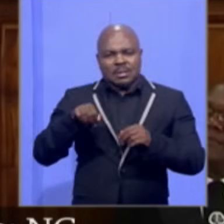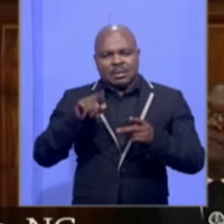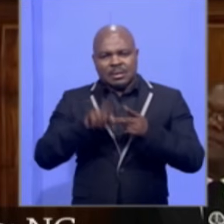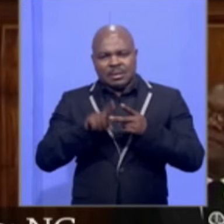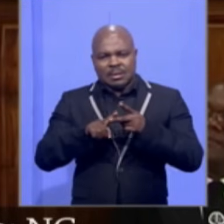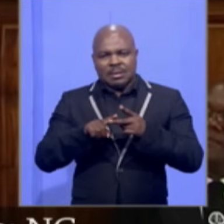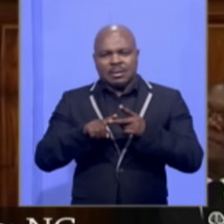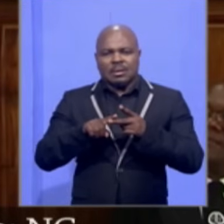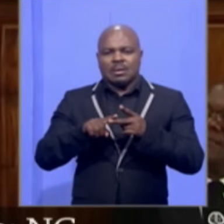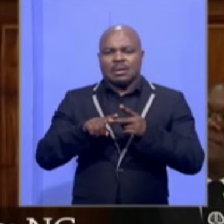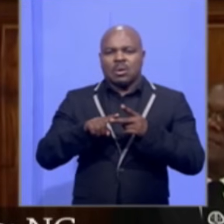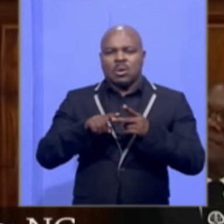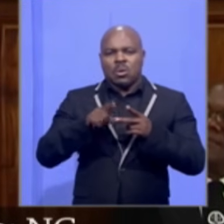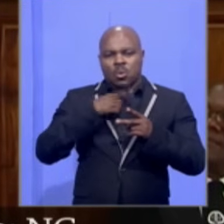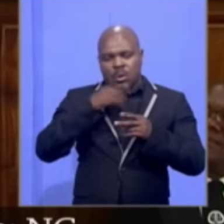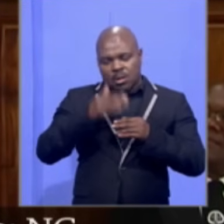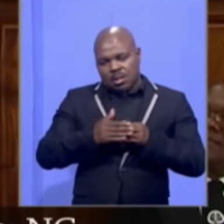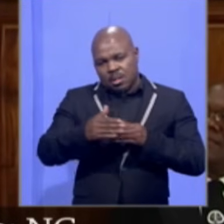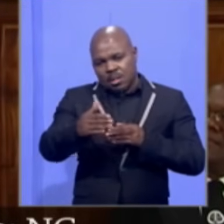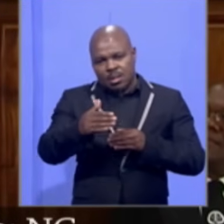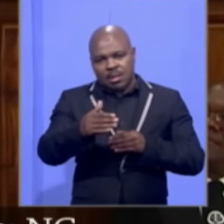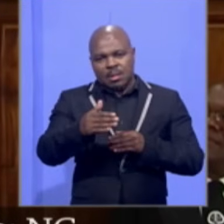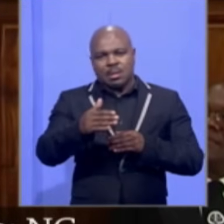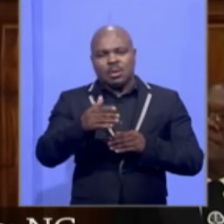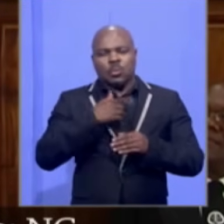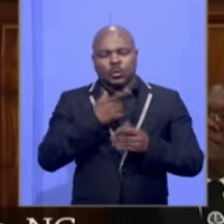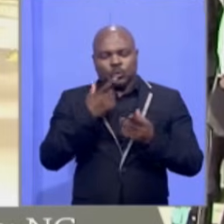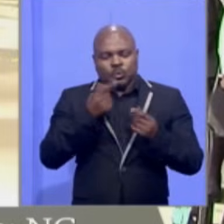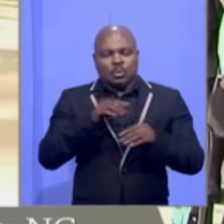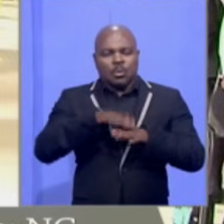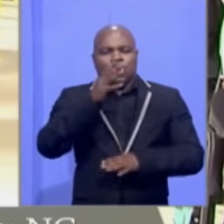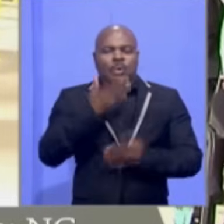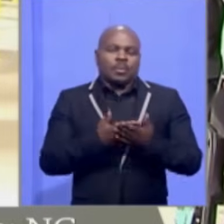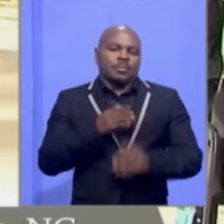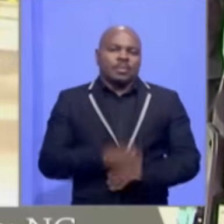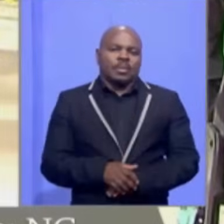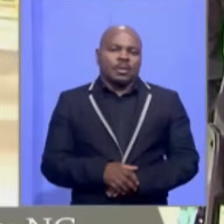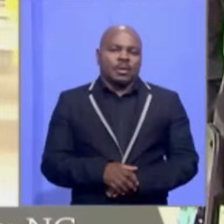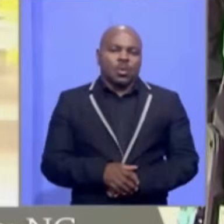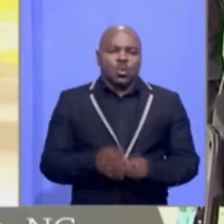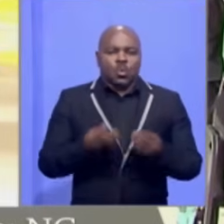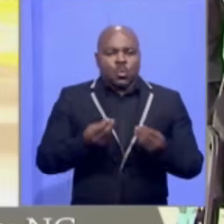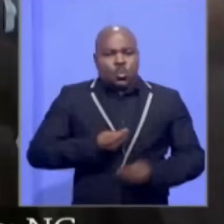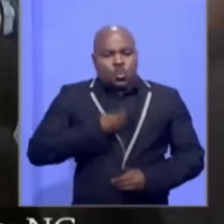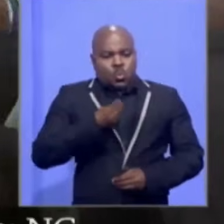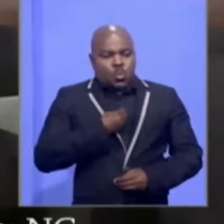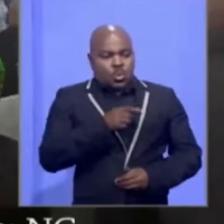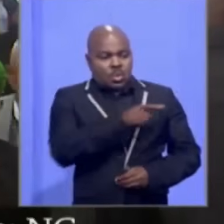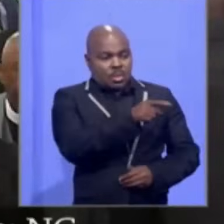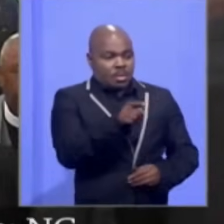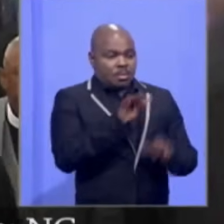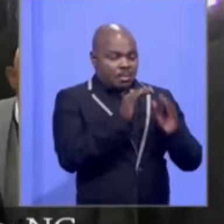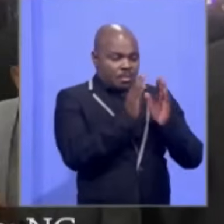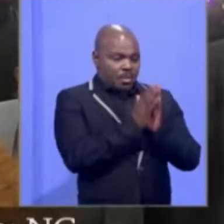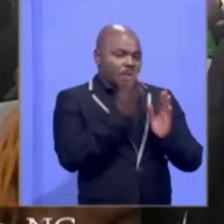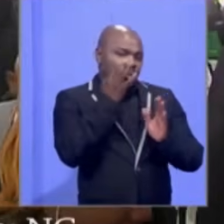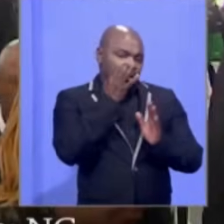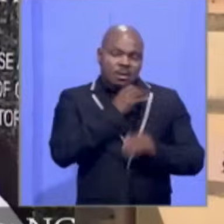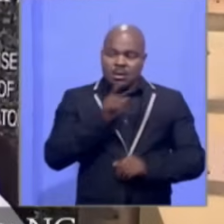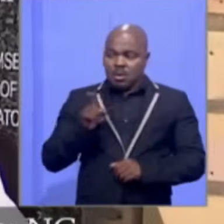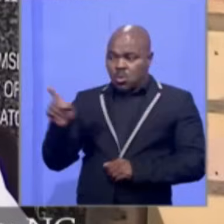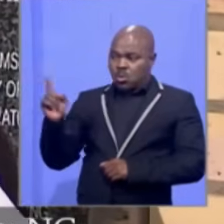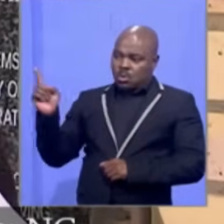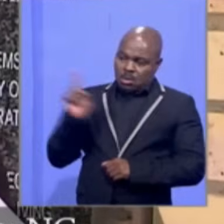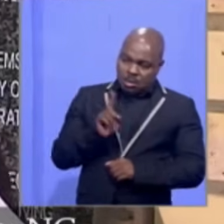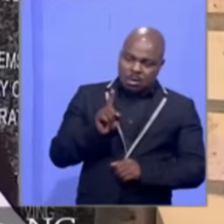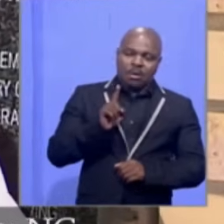We will cross the river Jordan. Bakereki ba basha ba re loeto la ga Mashatile lo ba neile tshepo.